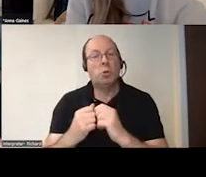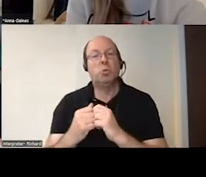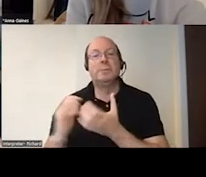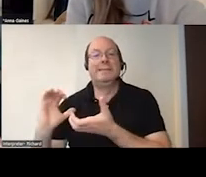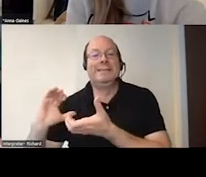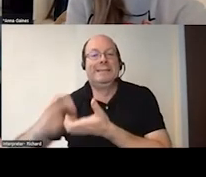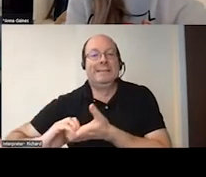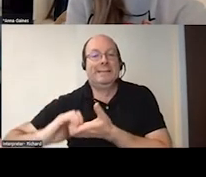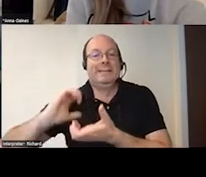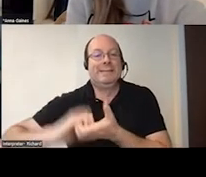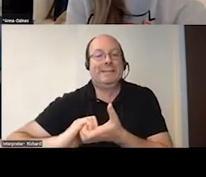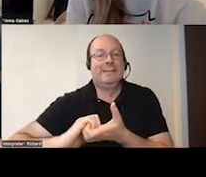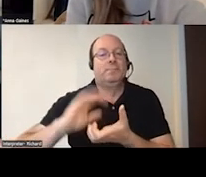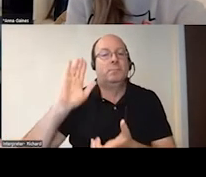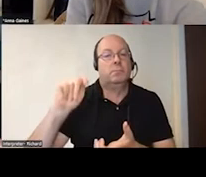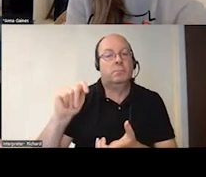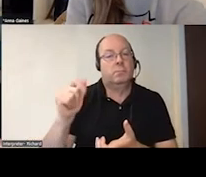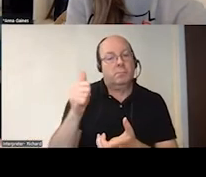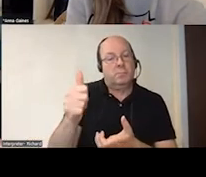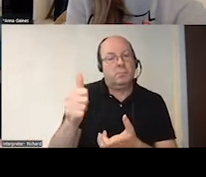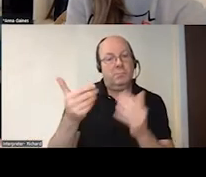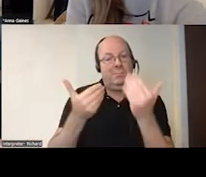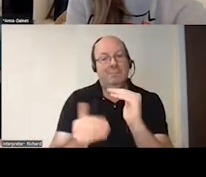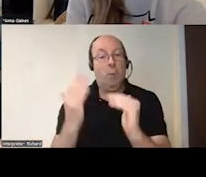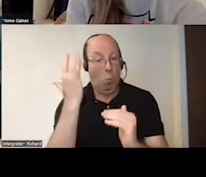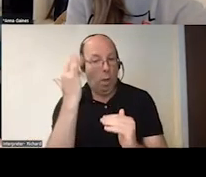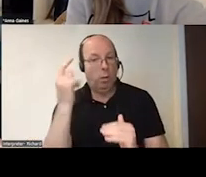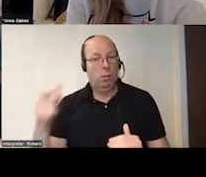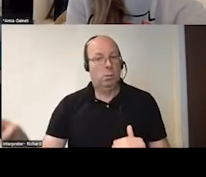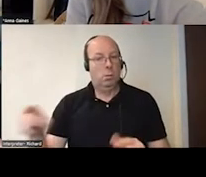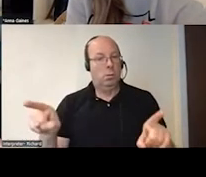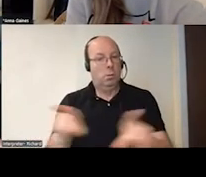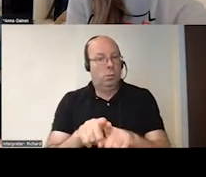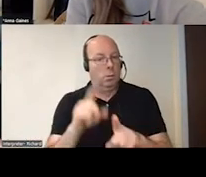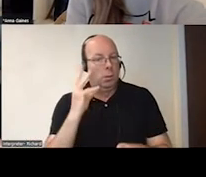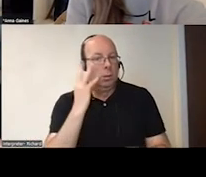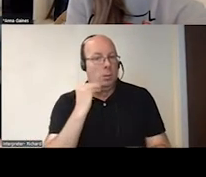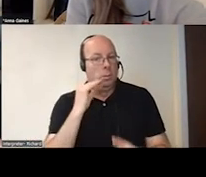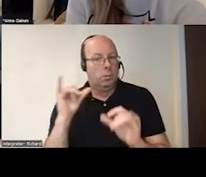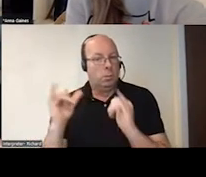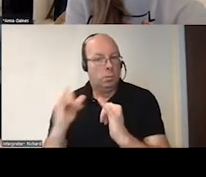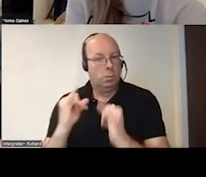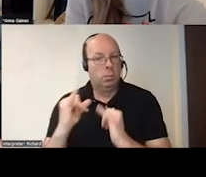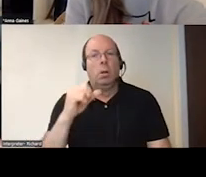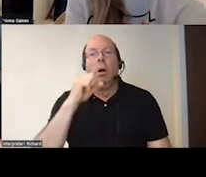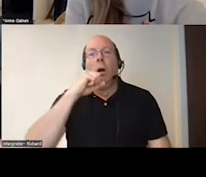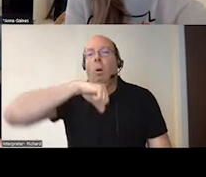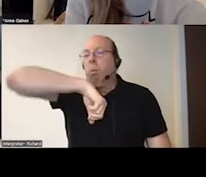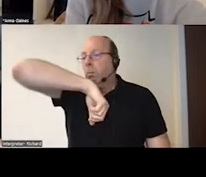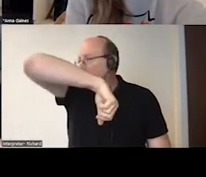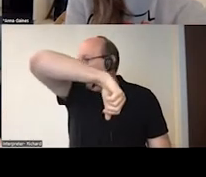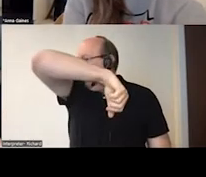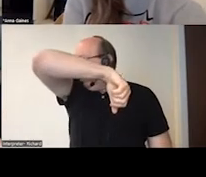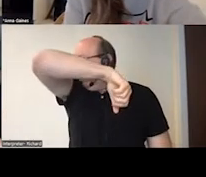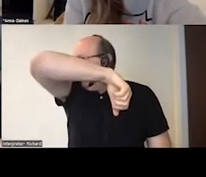that it's limiting in itself because we're all in very similar places. Mm-hmm. Well, you just put the word